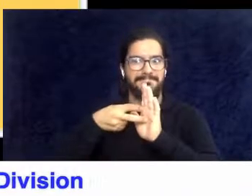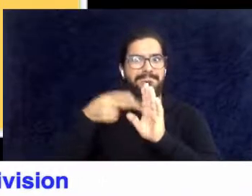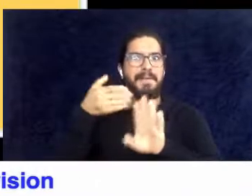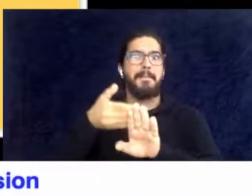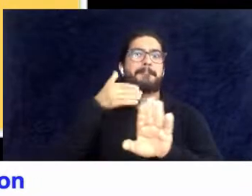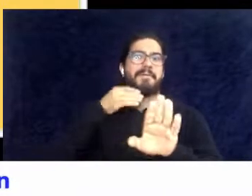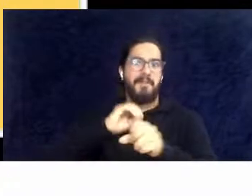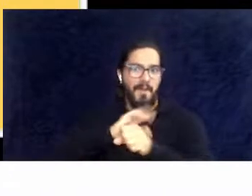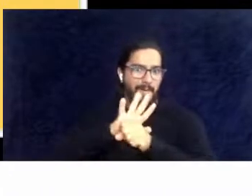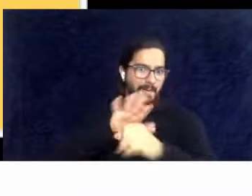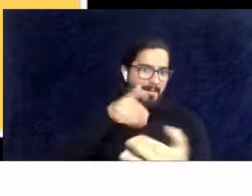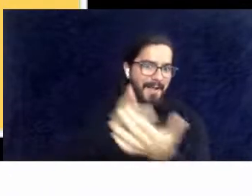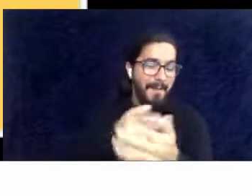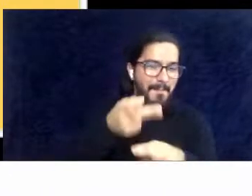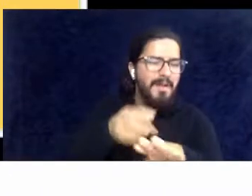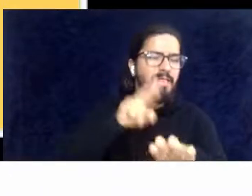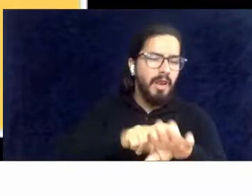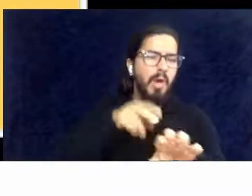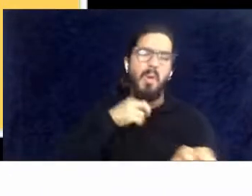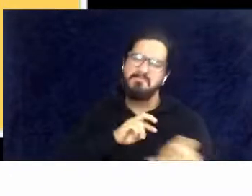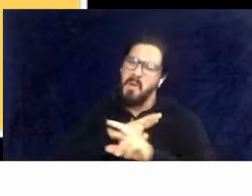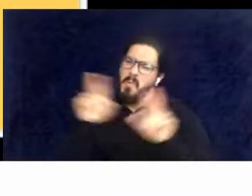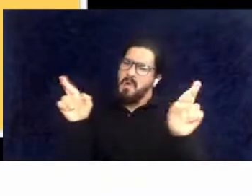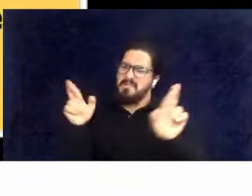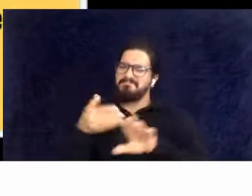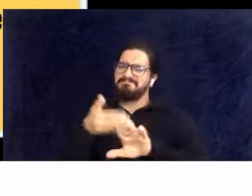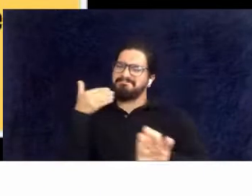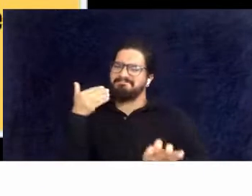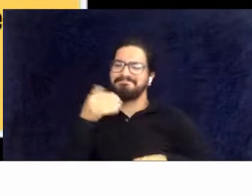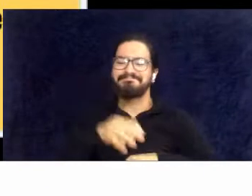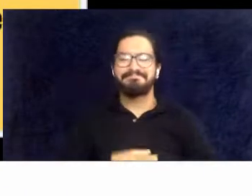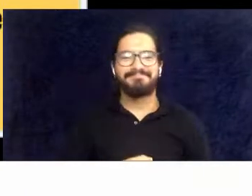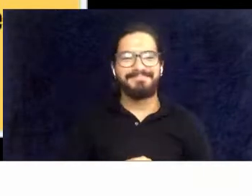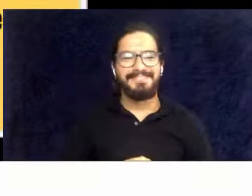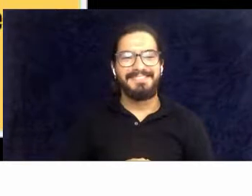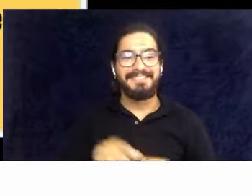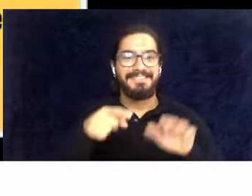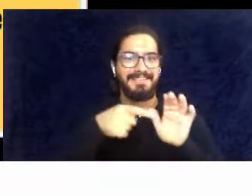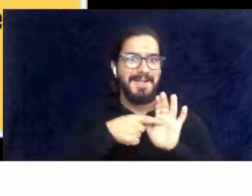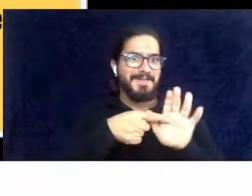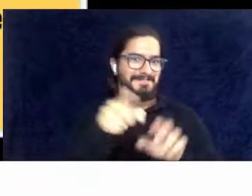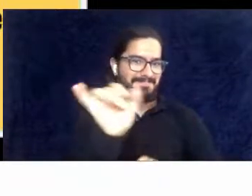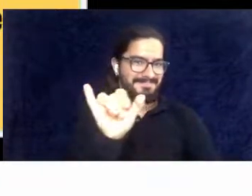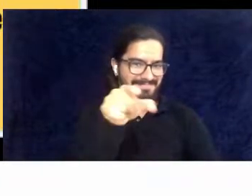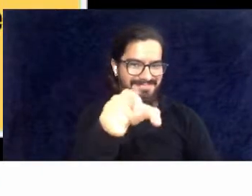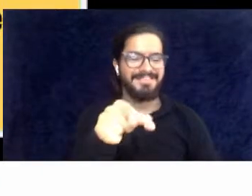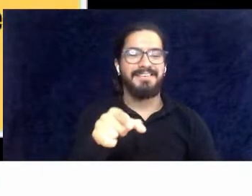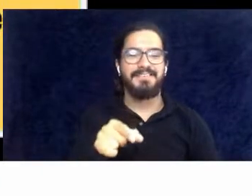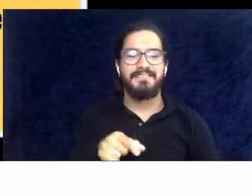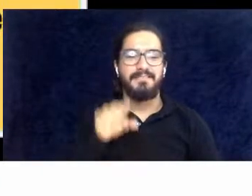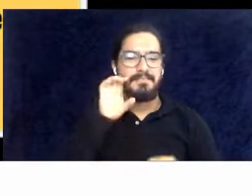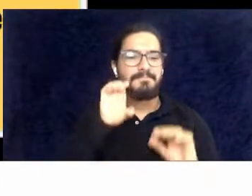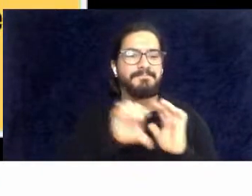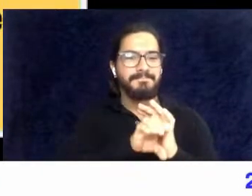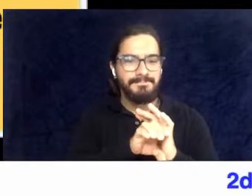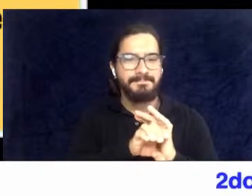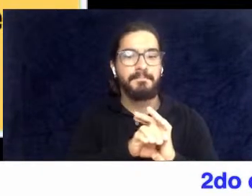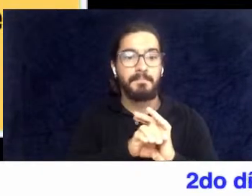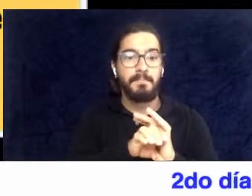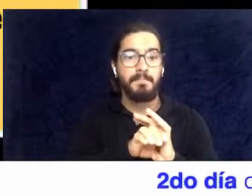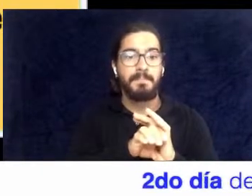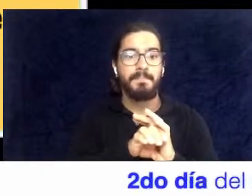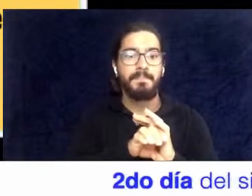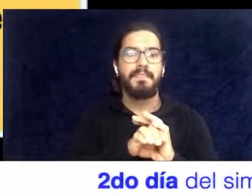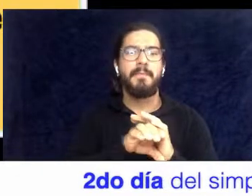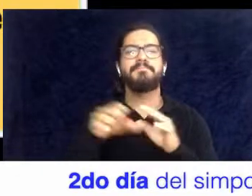pandemic. Another image that I like to show is this one about, you know, I use a lot of memes, and I like